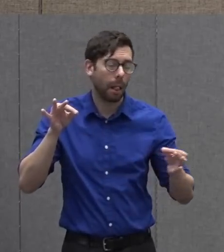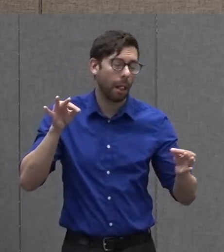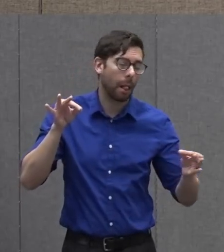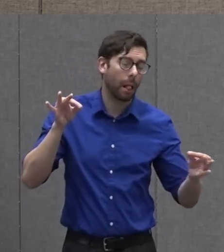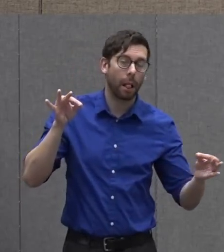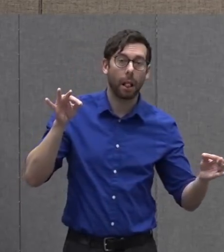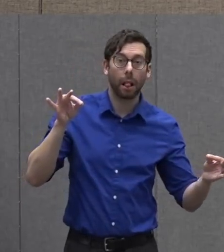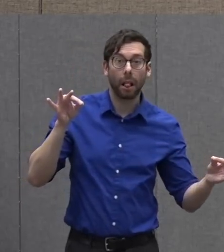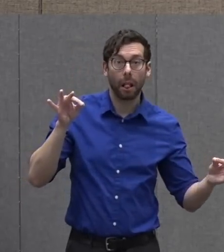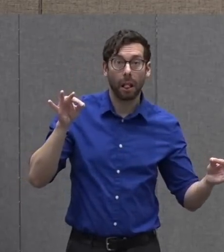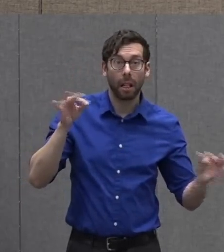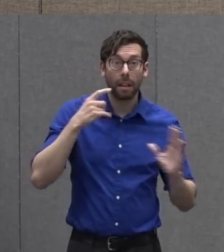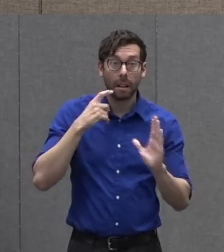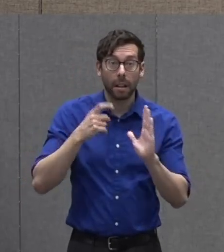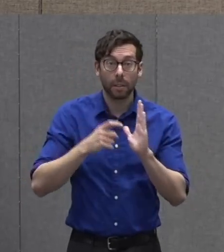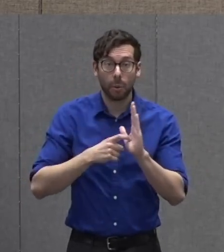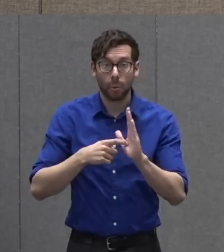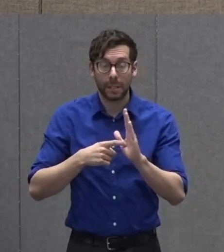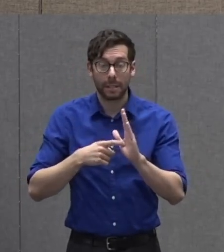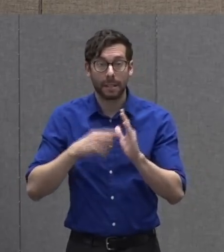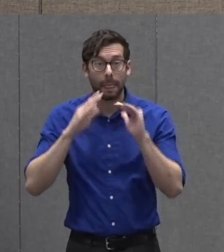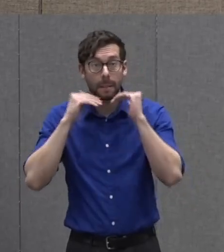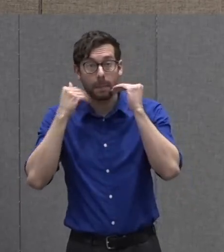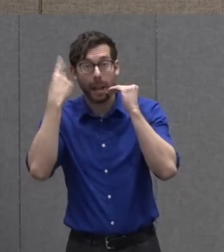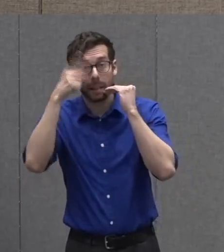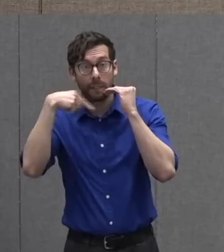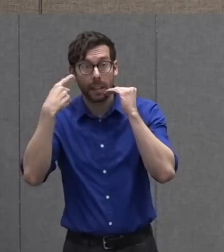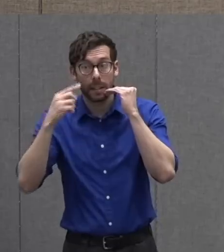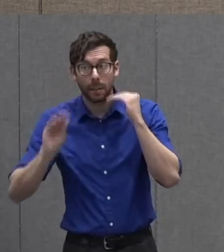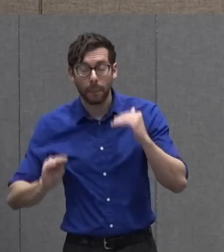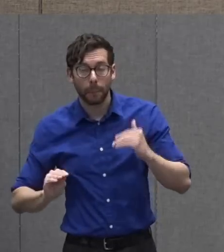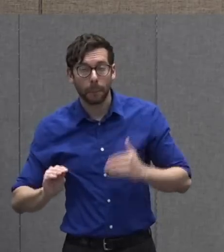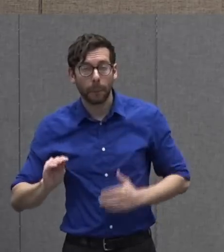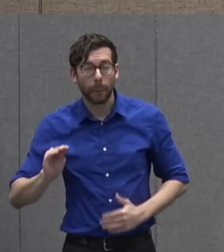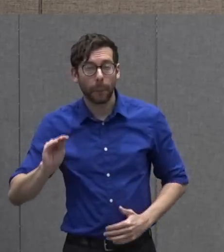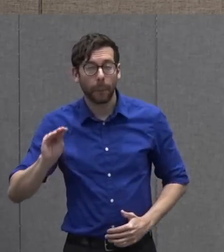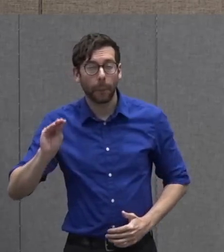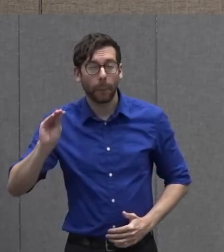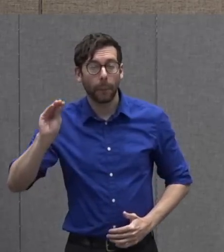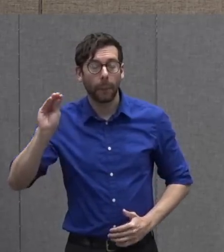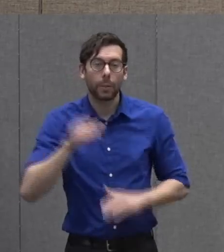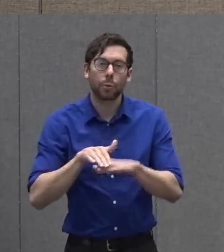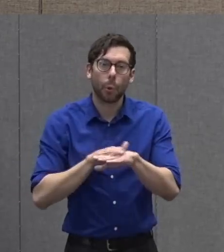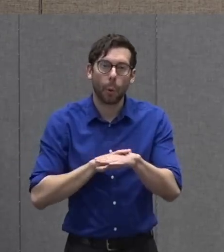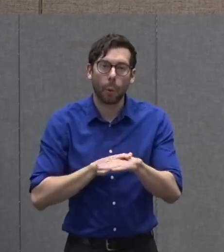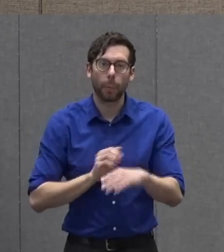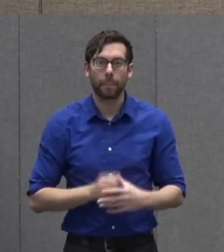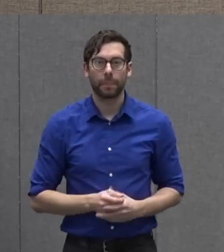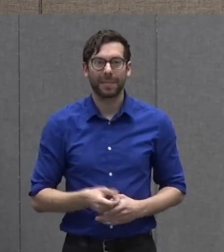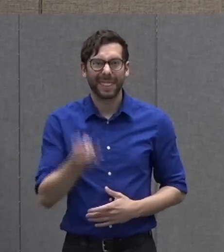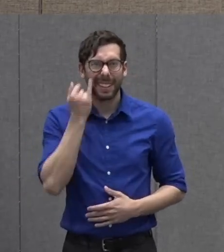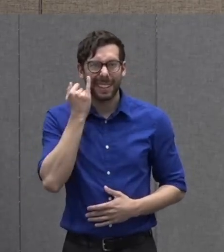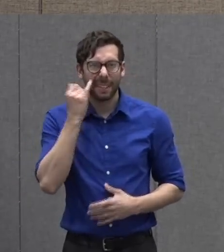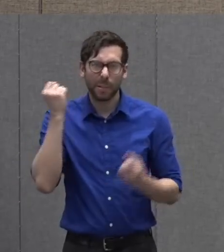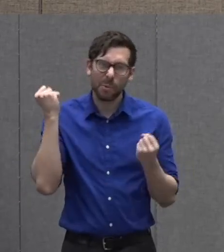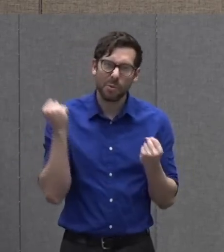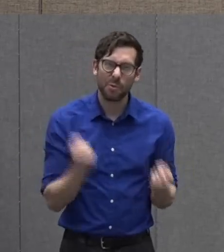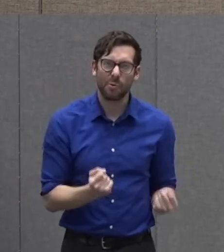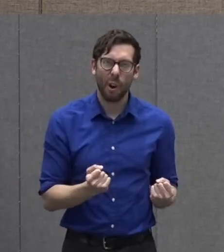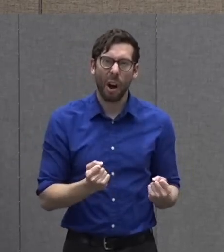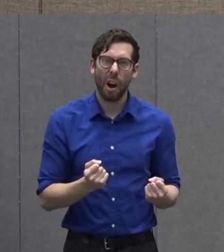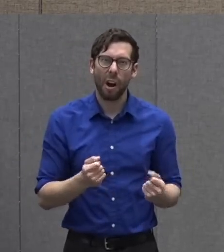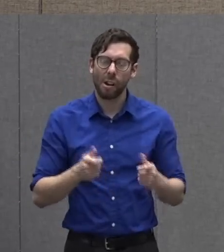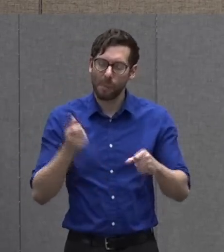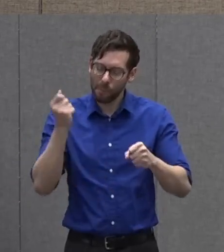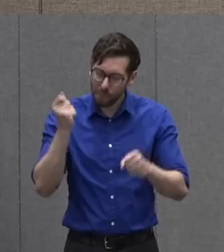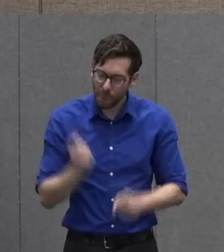and my object moves really slowly. What about a hard pull down? I'm going to pull on